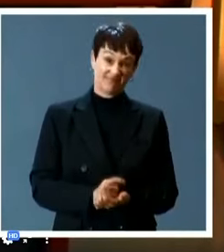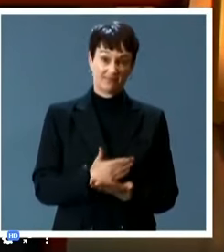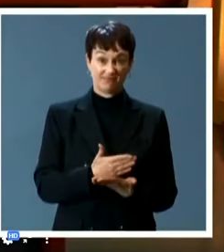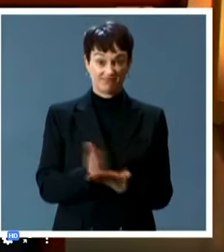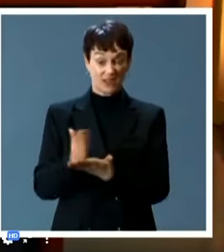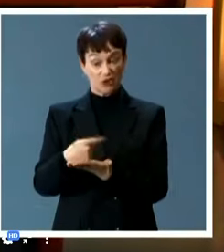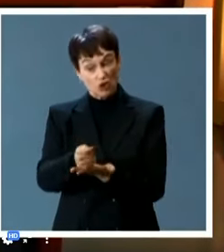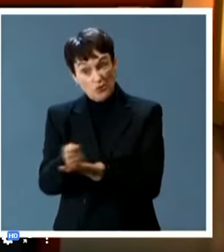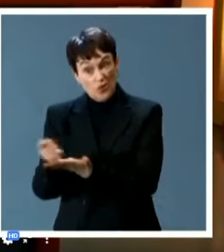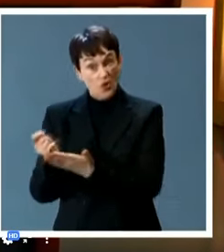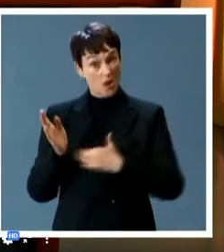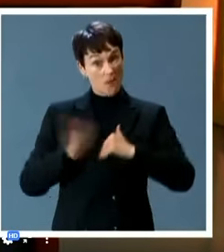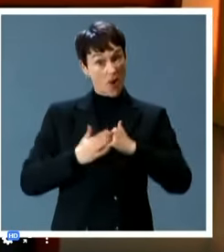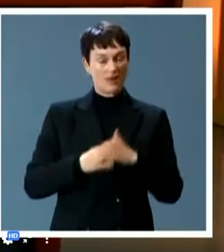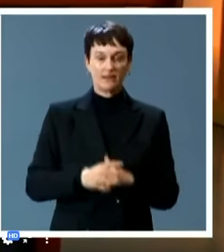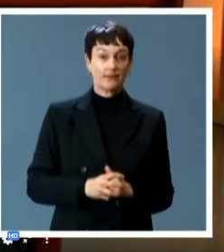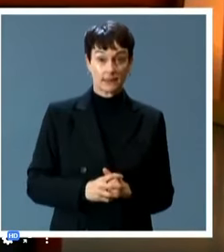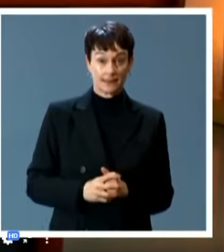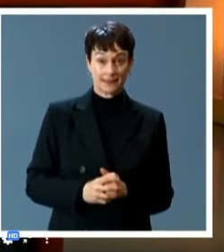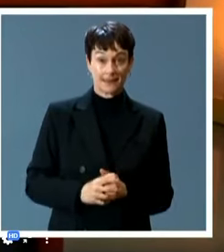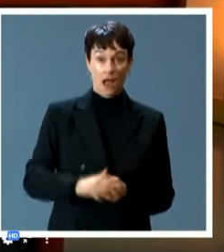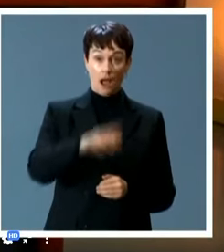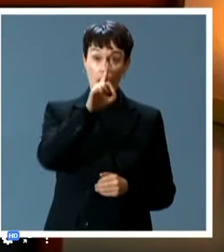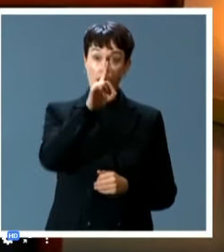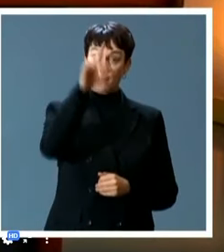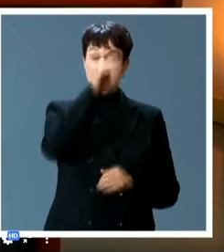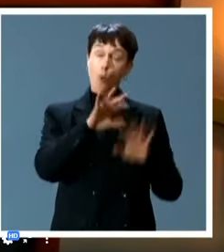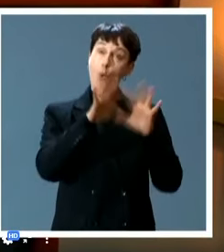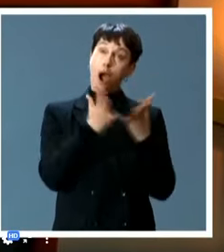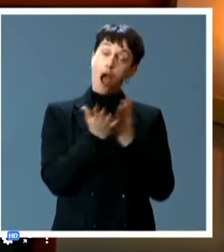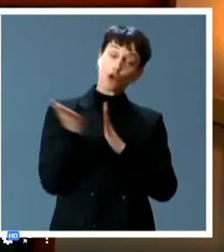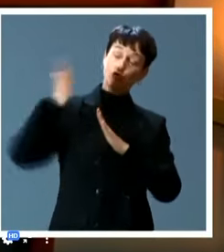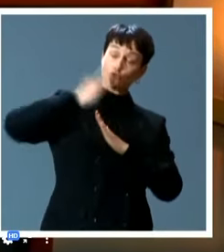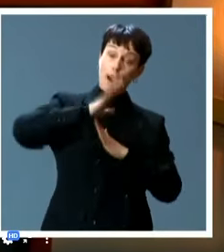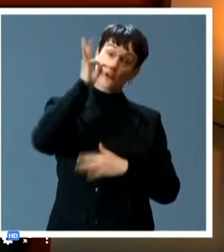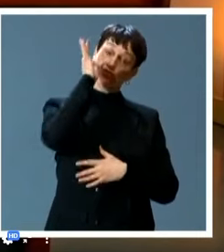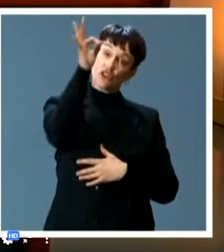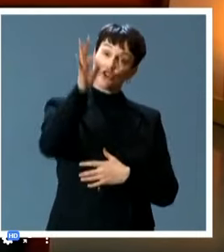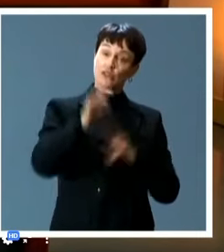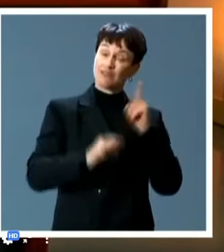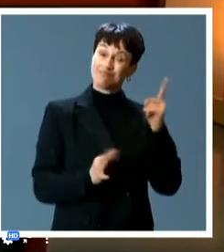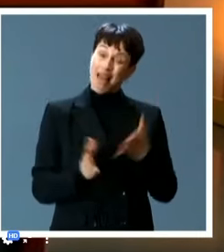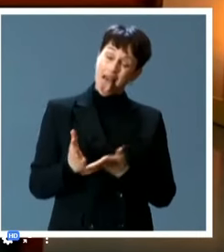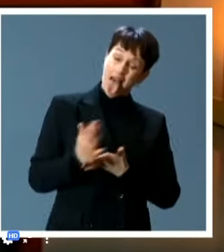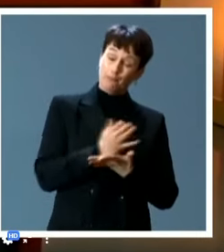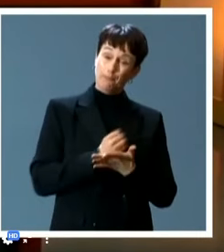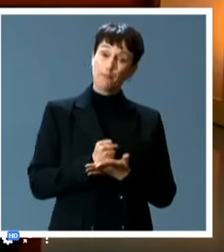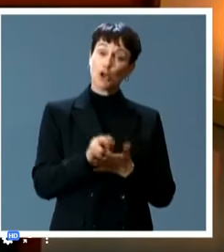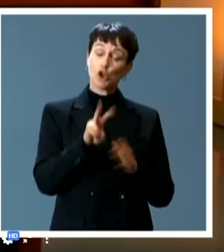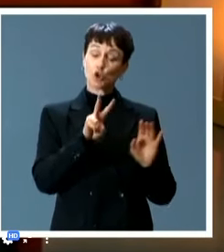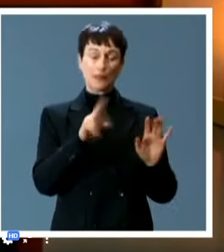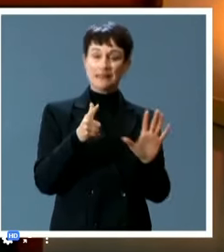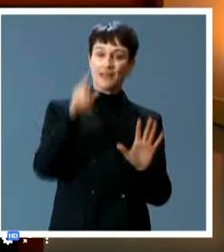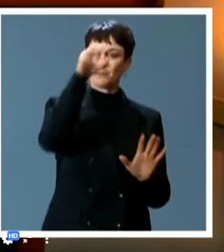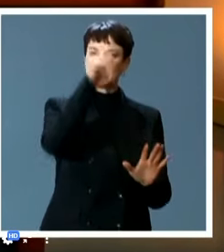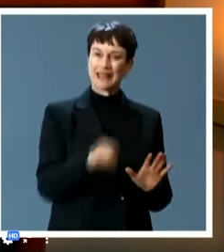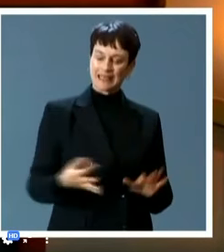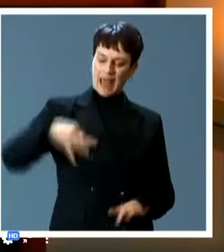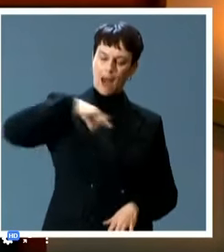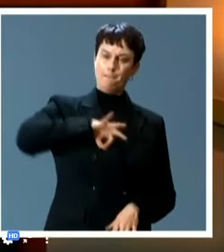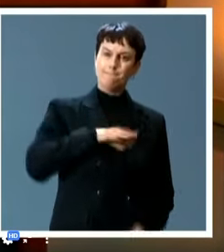2016, the world's richest 1% captured 27% of the total cumulative growth in